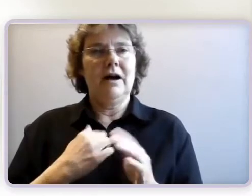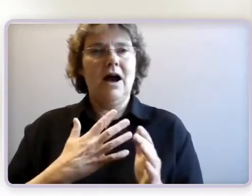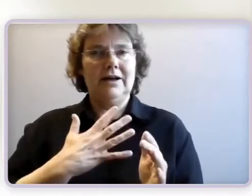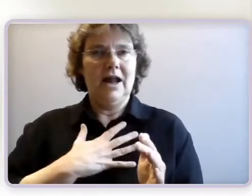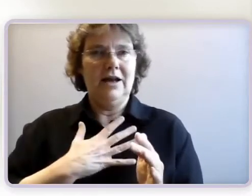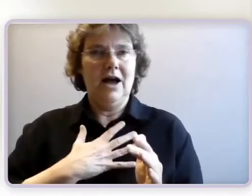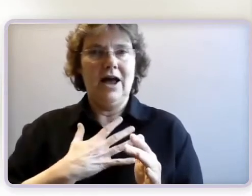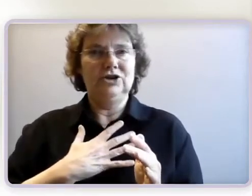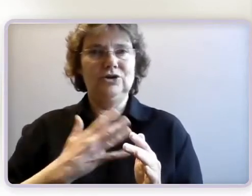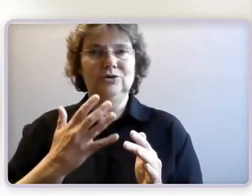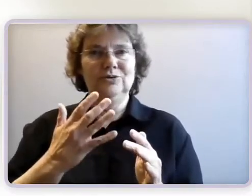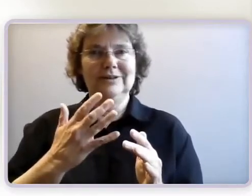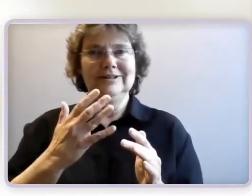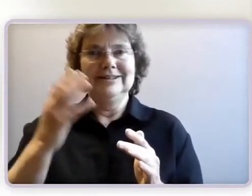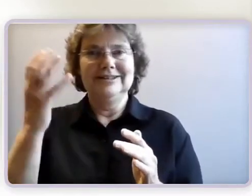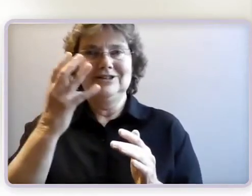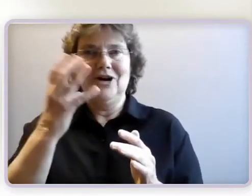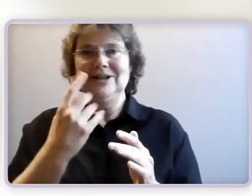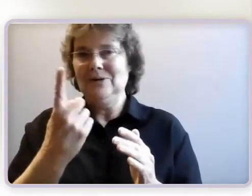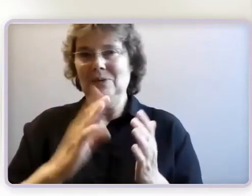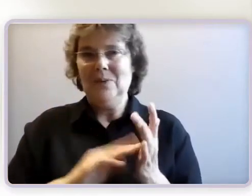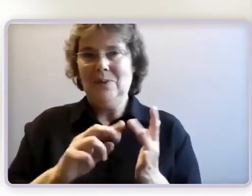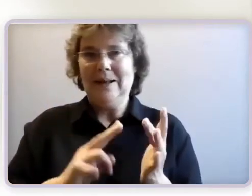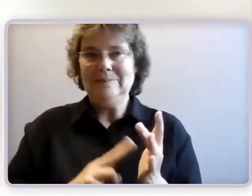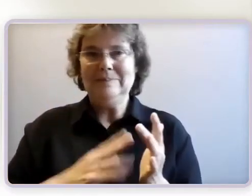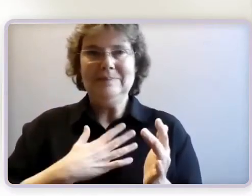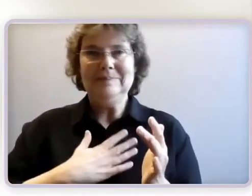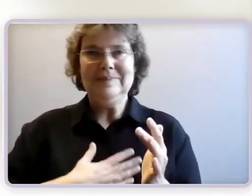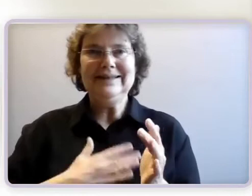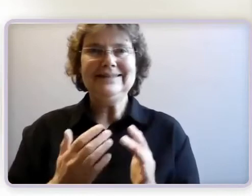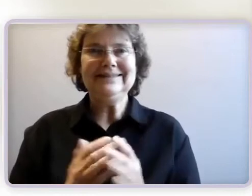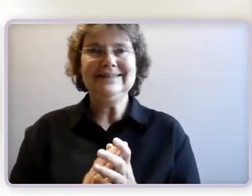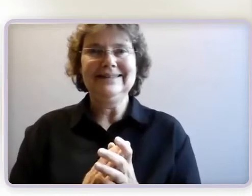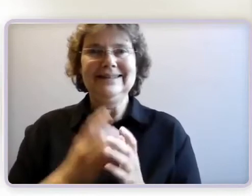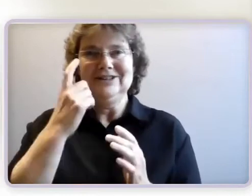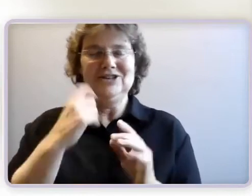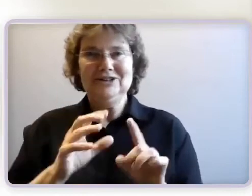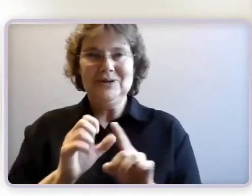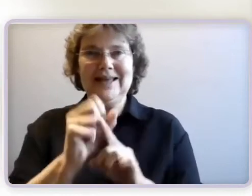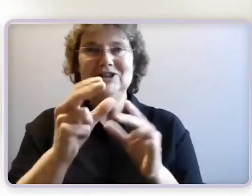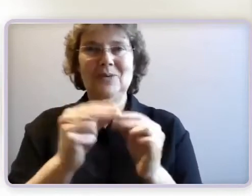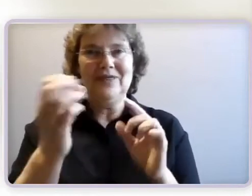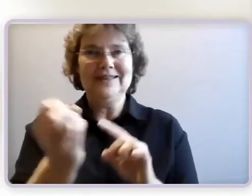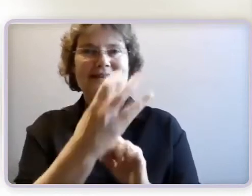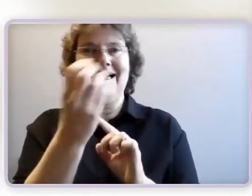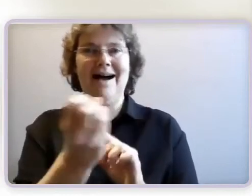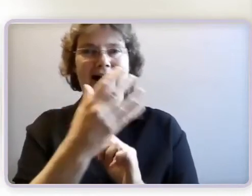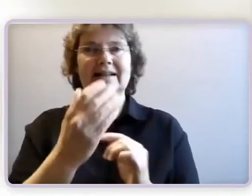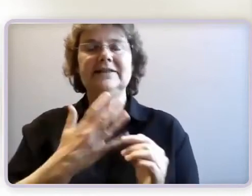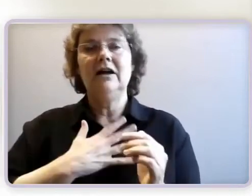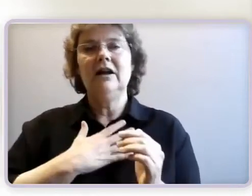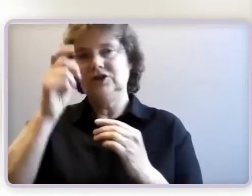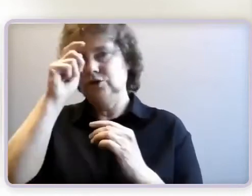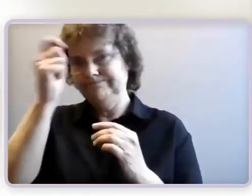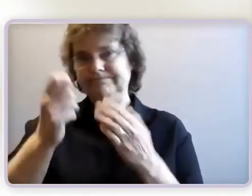bear with me for a moment, trying to catch up with the slideshow. I would like to acknowledge the